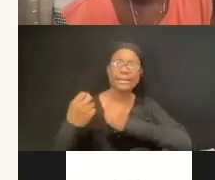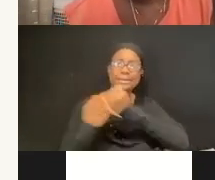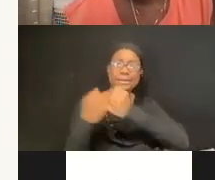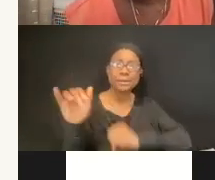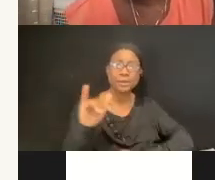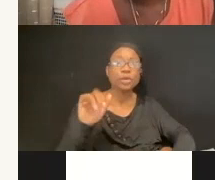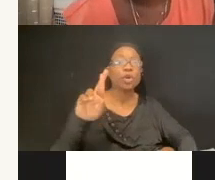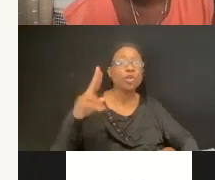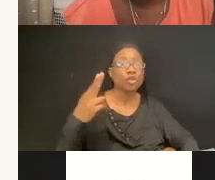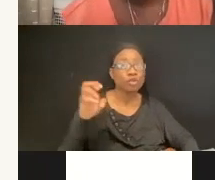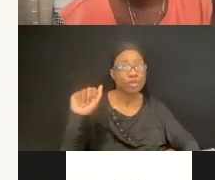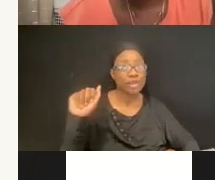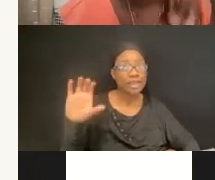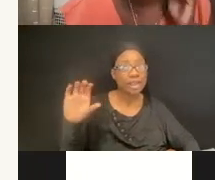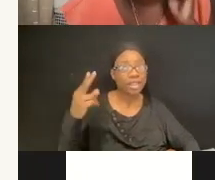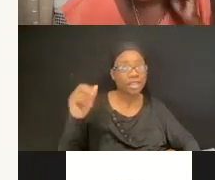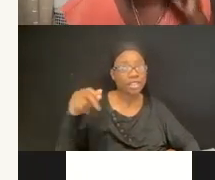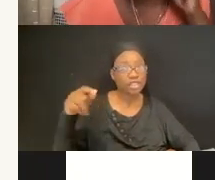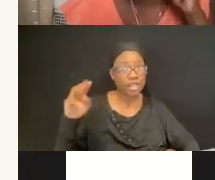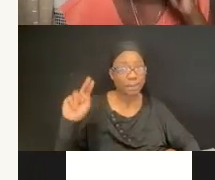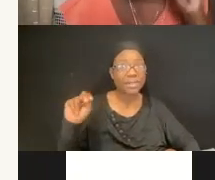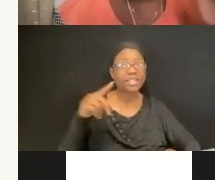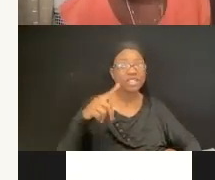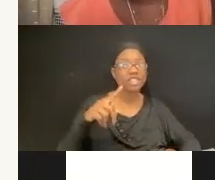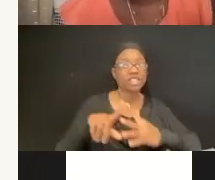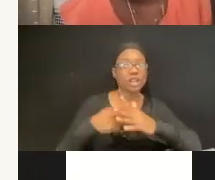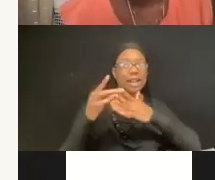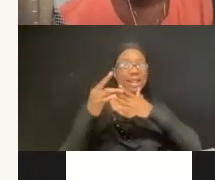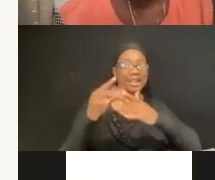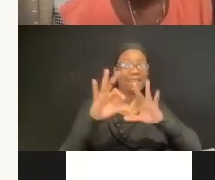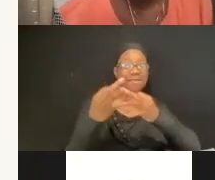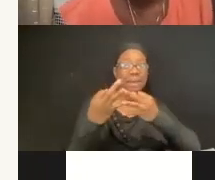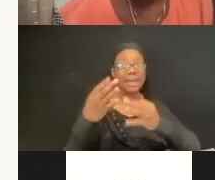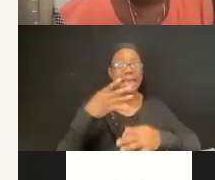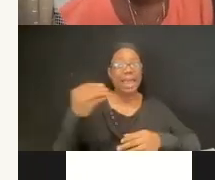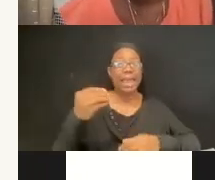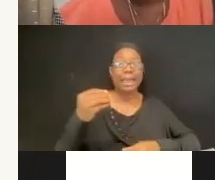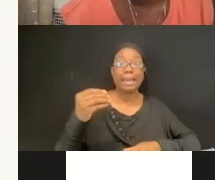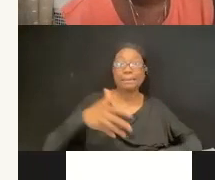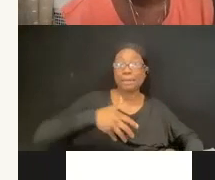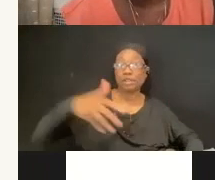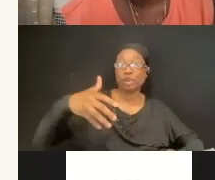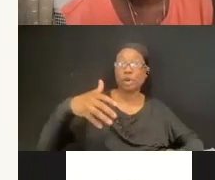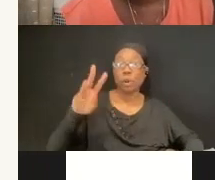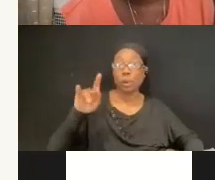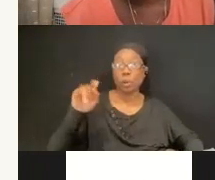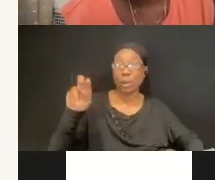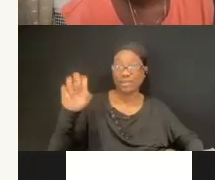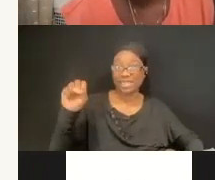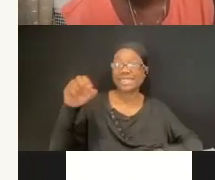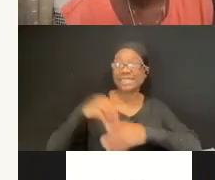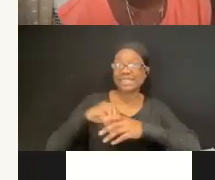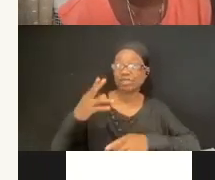leading family and maternal wellness of Charlotte, she approached some of the organizers and said, like, what if I can get a